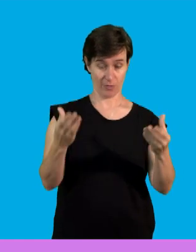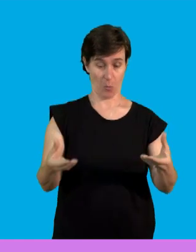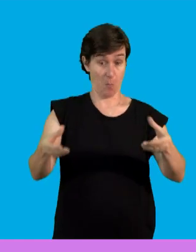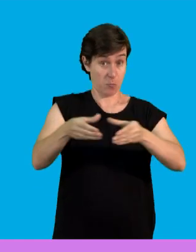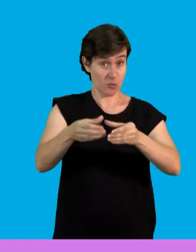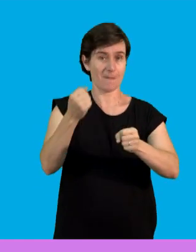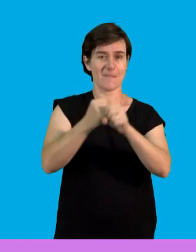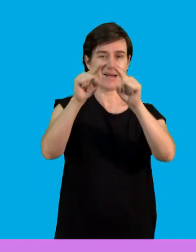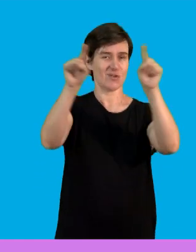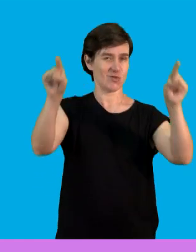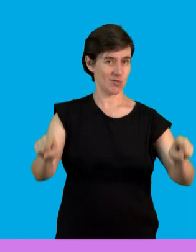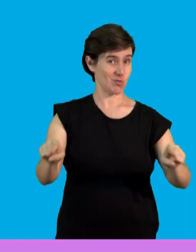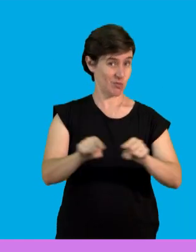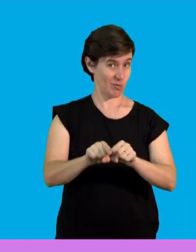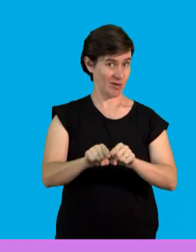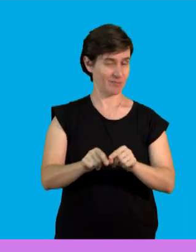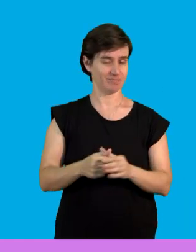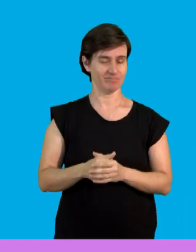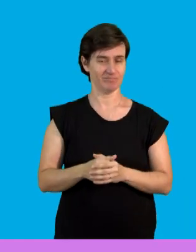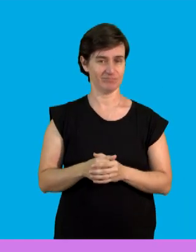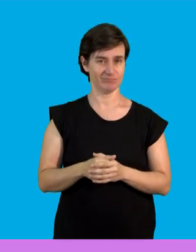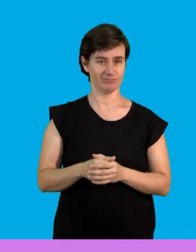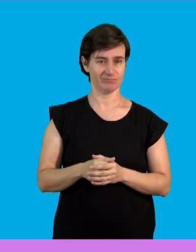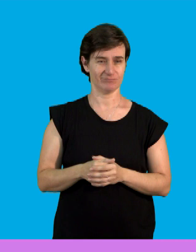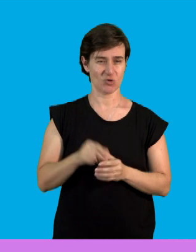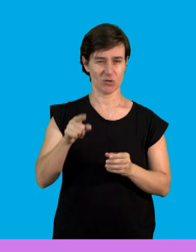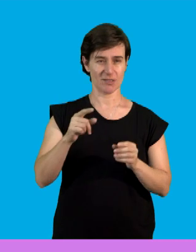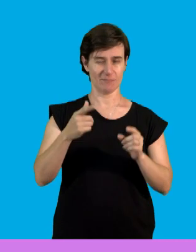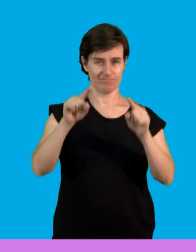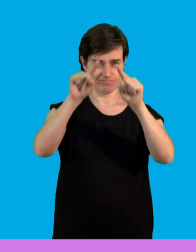two triangles together that makes a square.